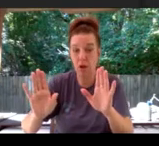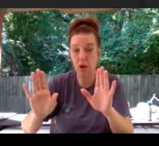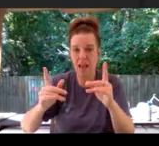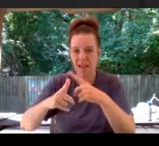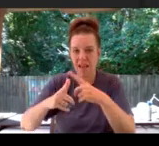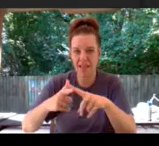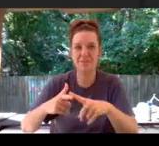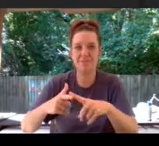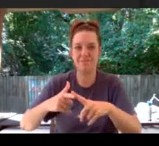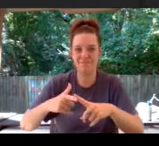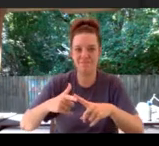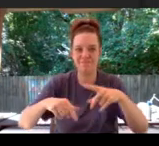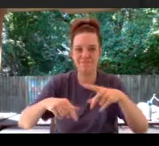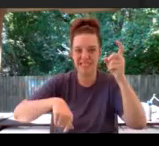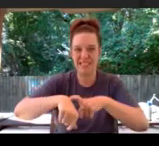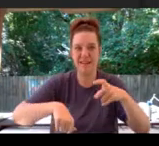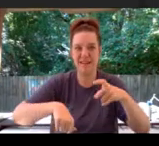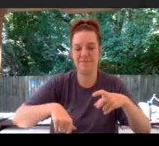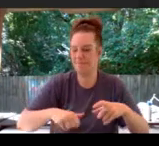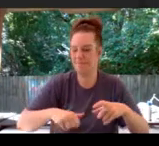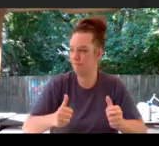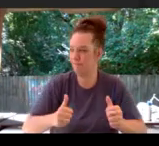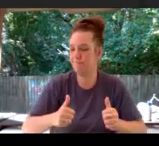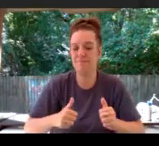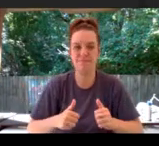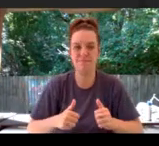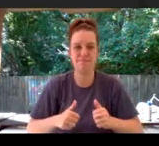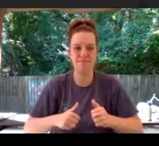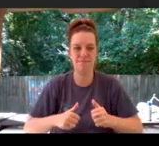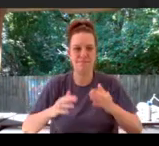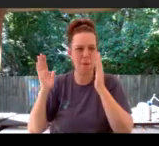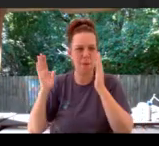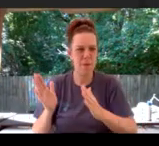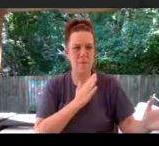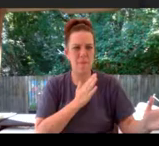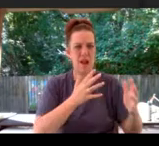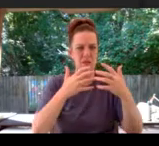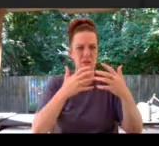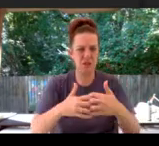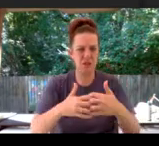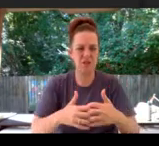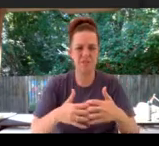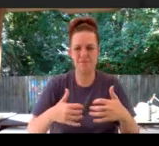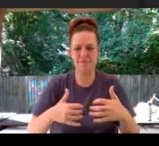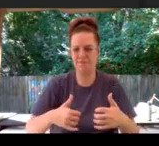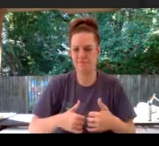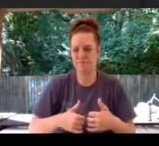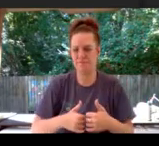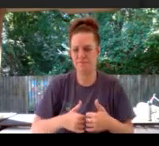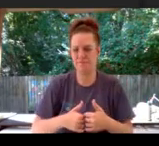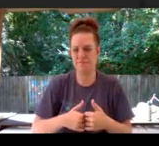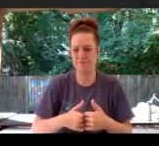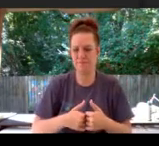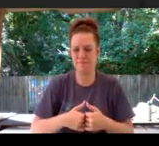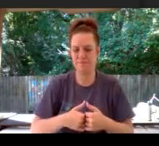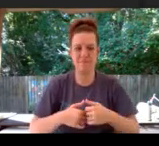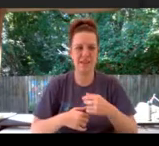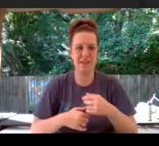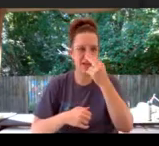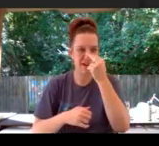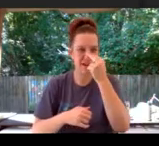time." "Ready the vessel," said Miles. Niles put the hamster cage on the